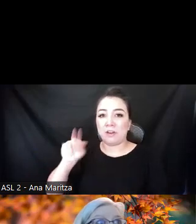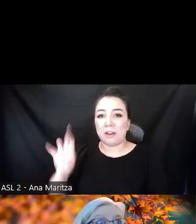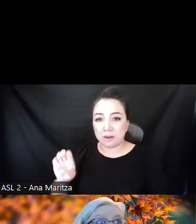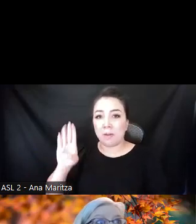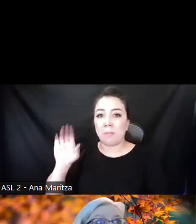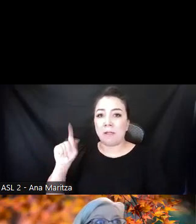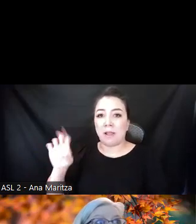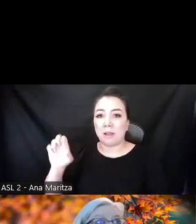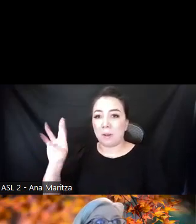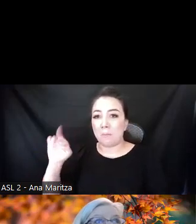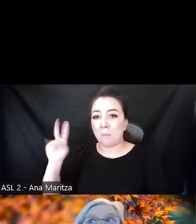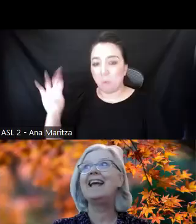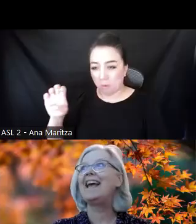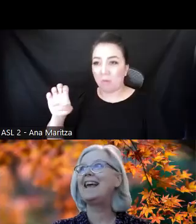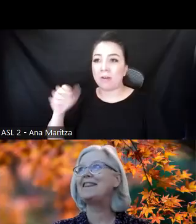spotlight you.